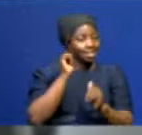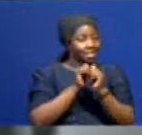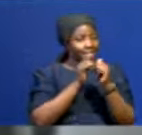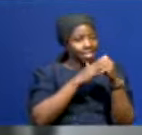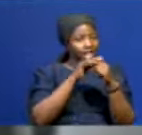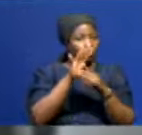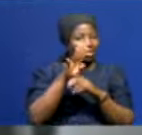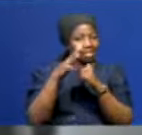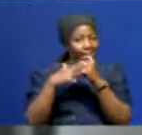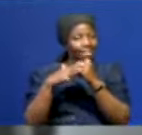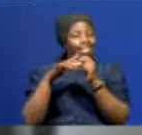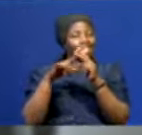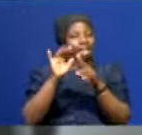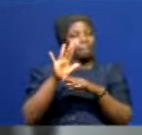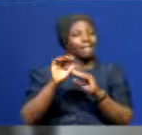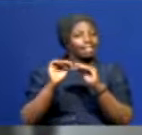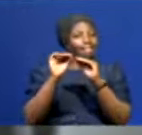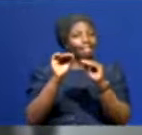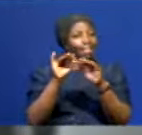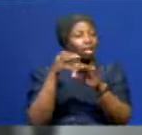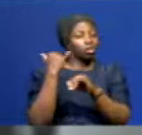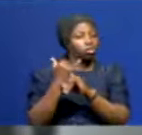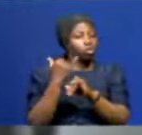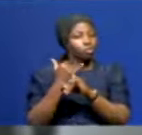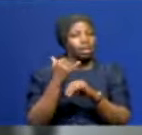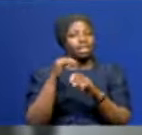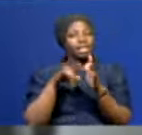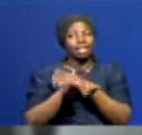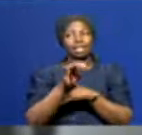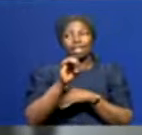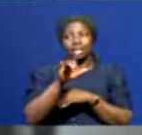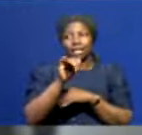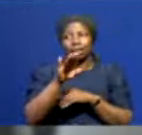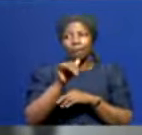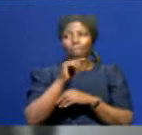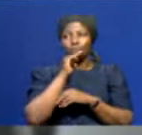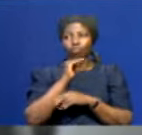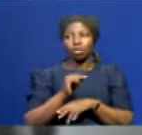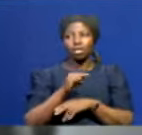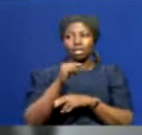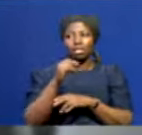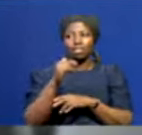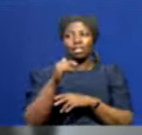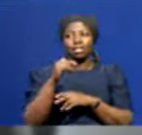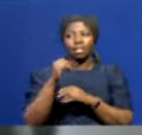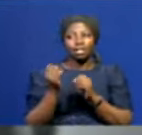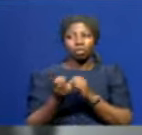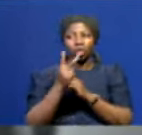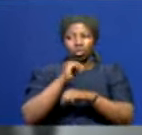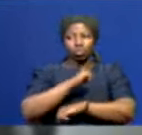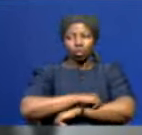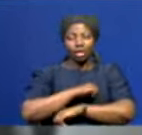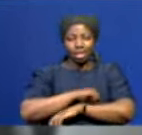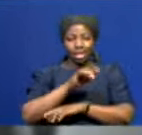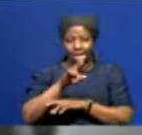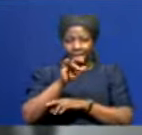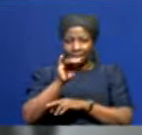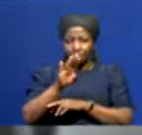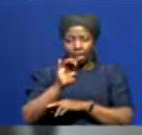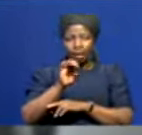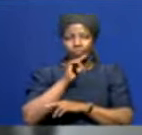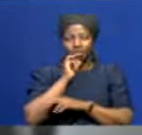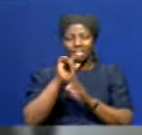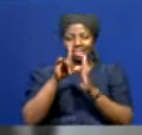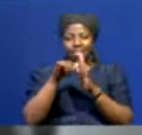1949, he started his teaching career at Ribe Boys Junior Secondary School and later moved to Alliance. He